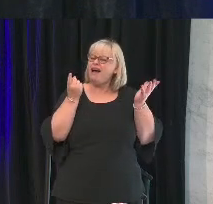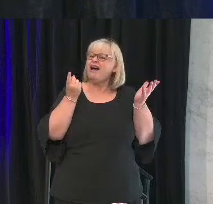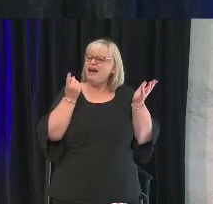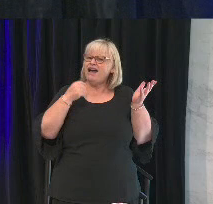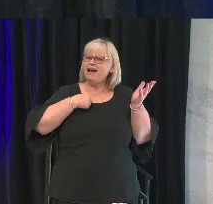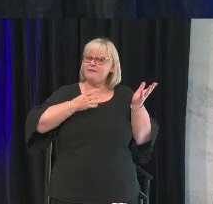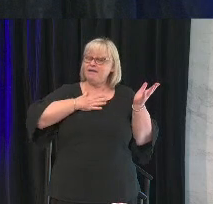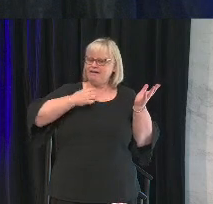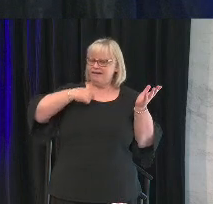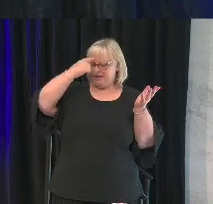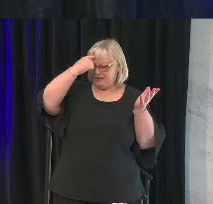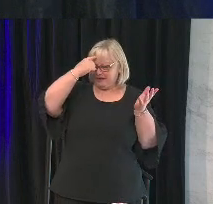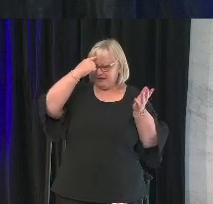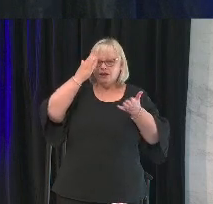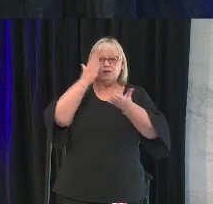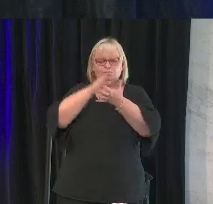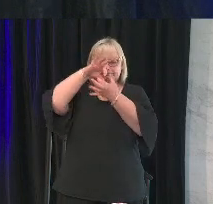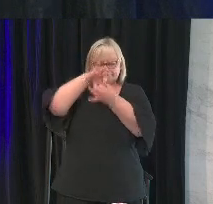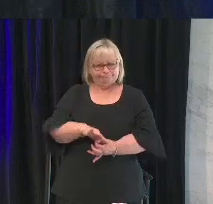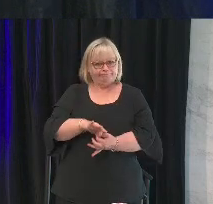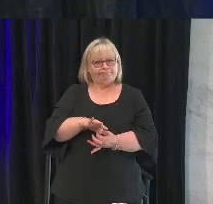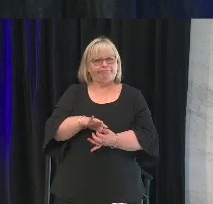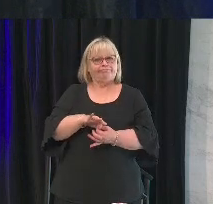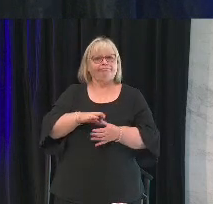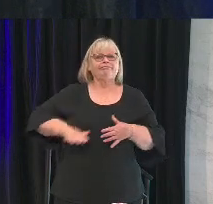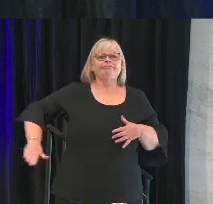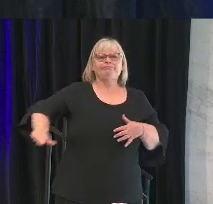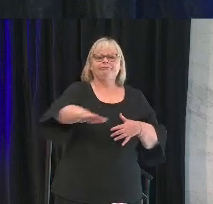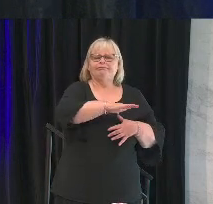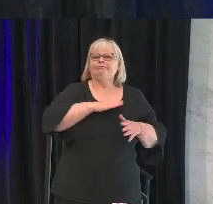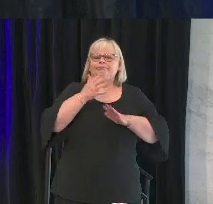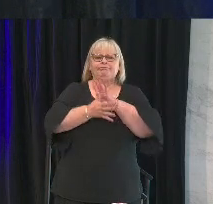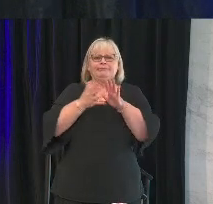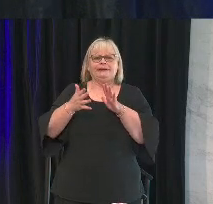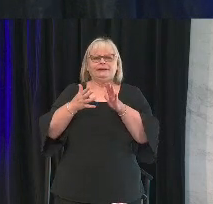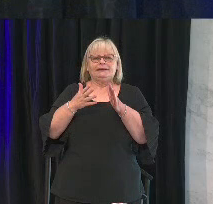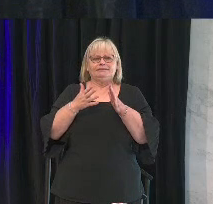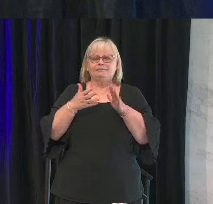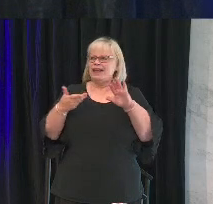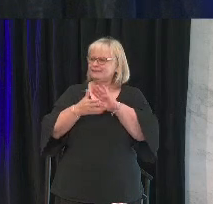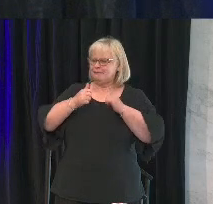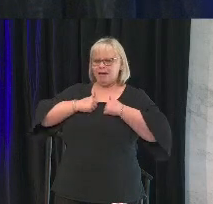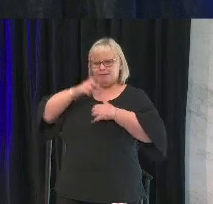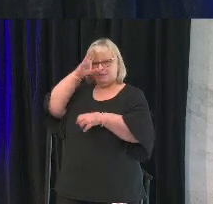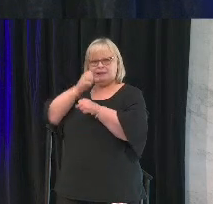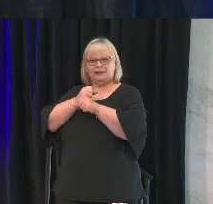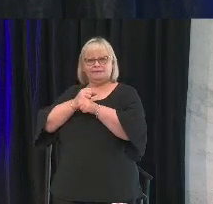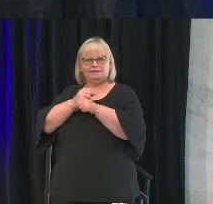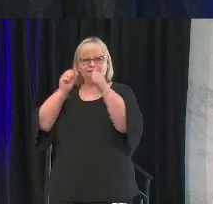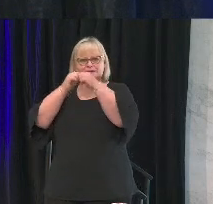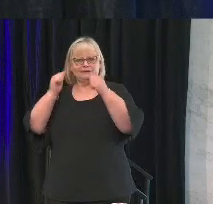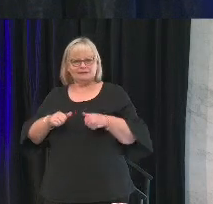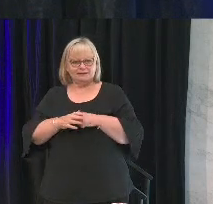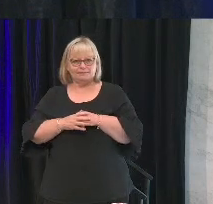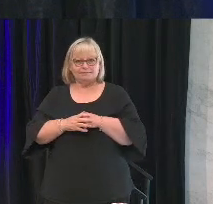a traditional custodian. That means that under our belief systems, which we